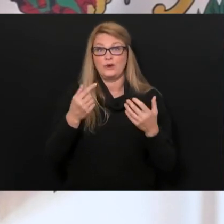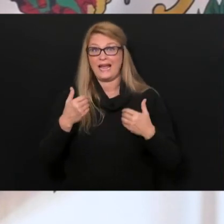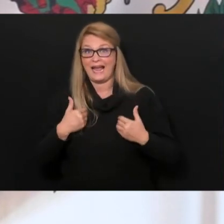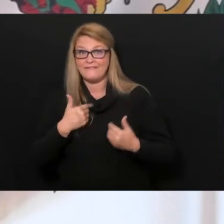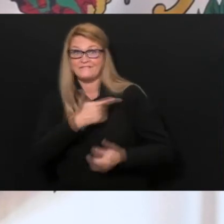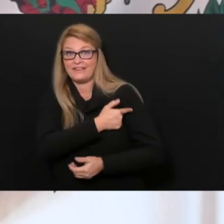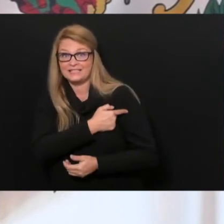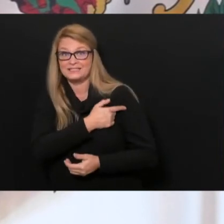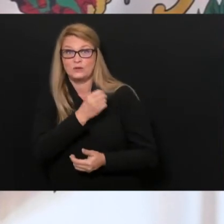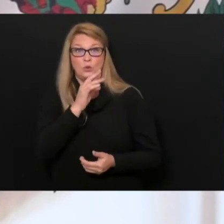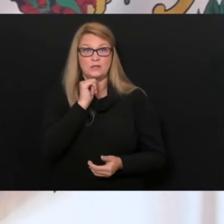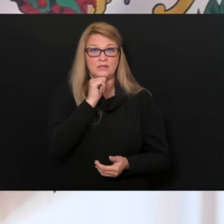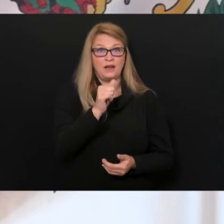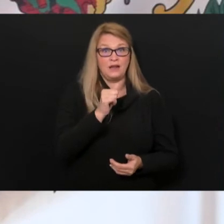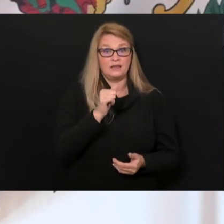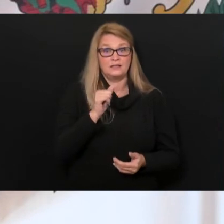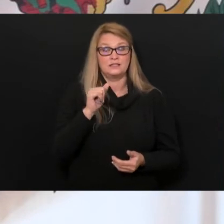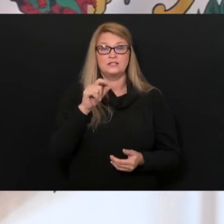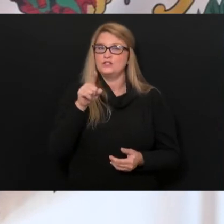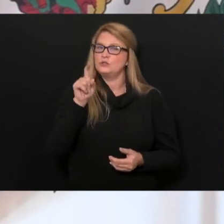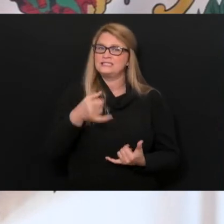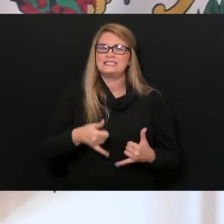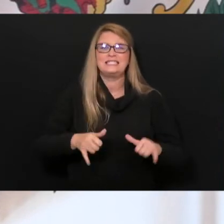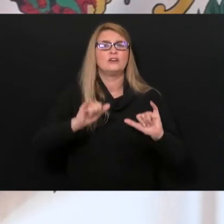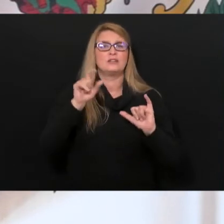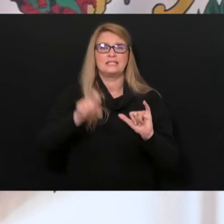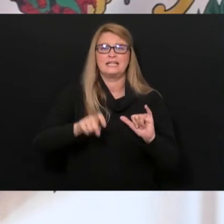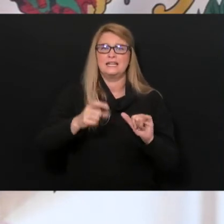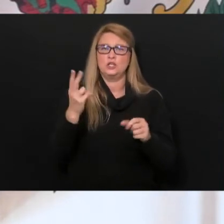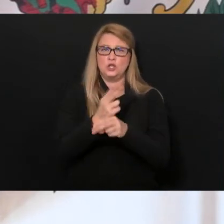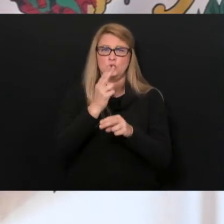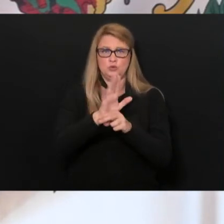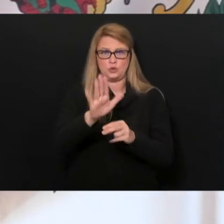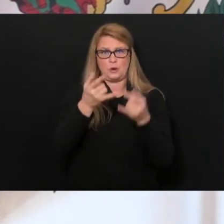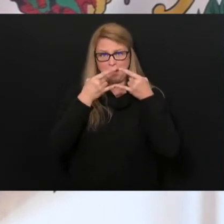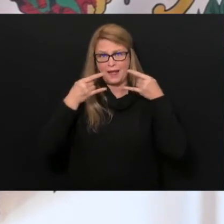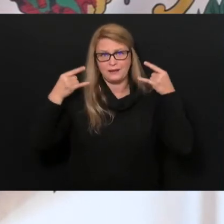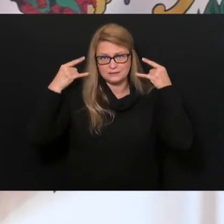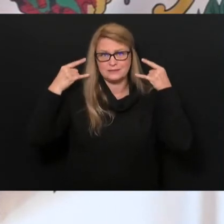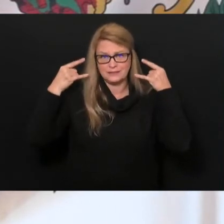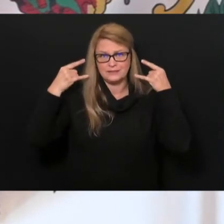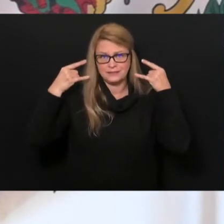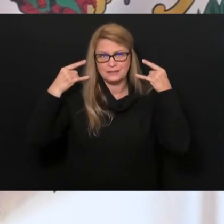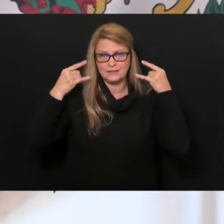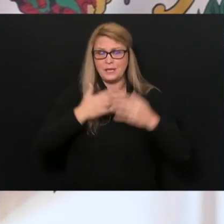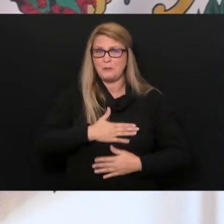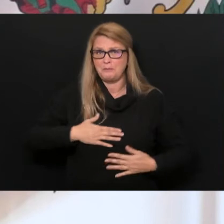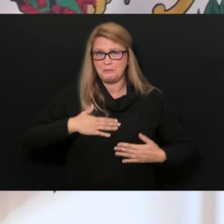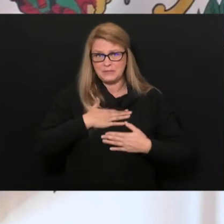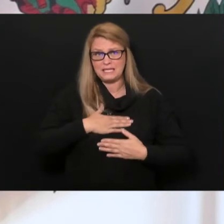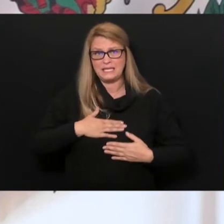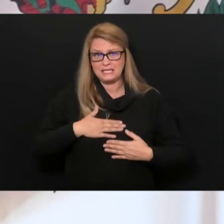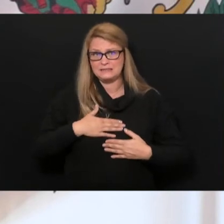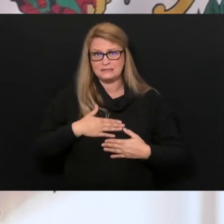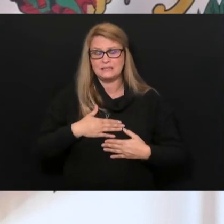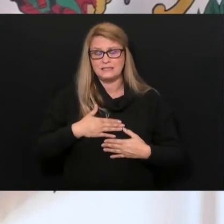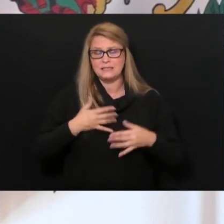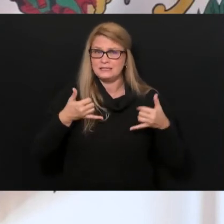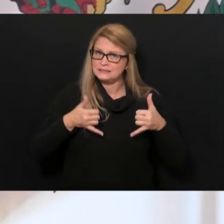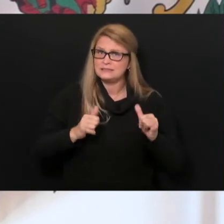your best ammo today is this mask, and you got to wear it. So please, let's don't drop our guard